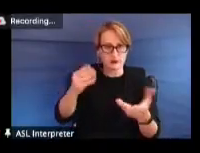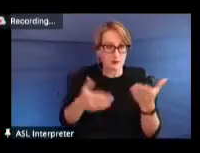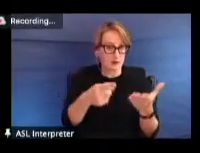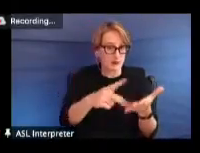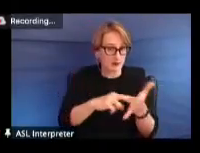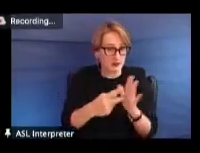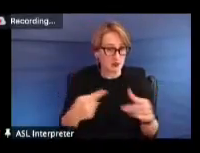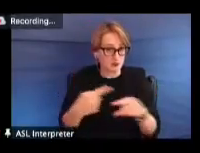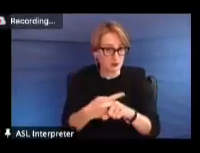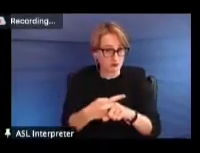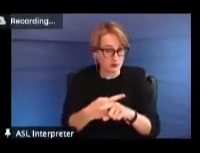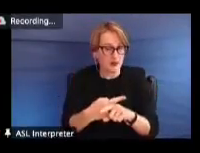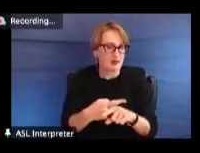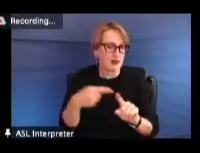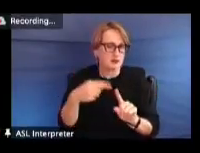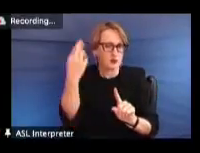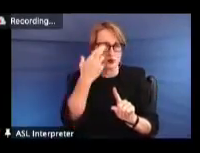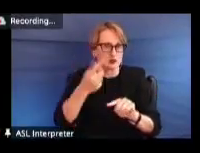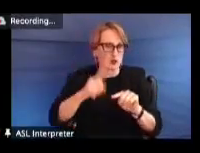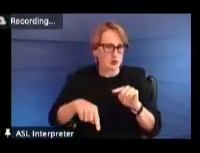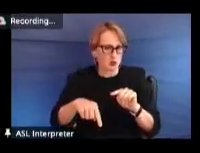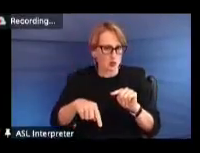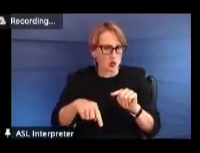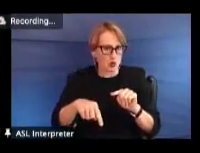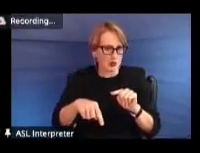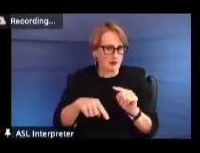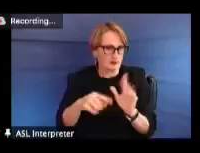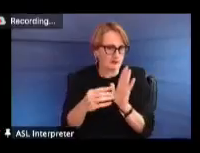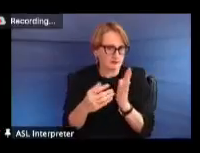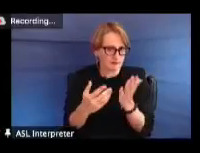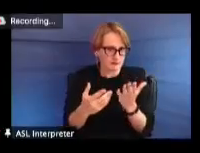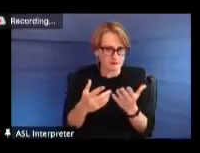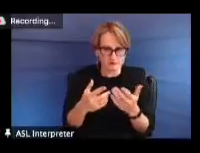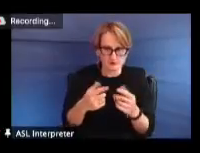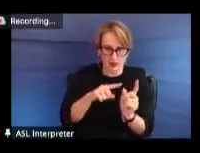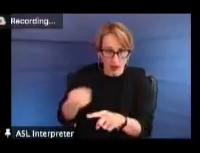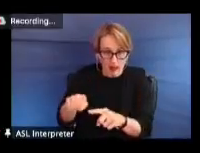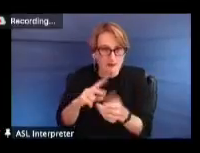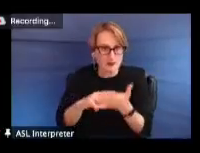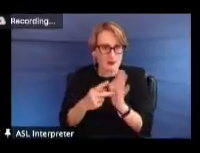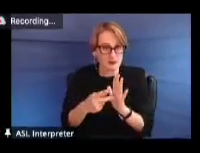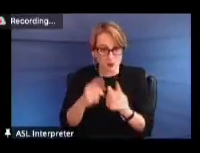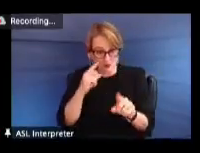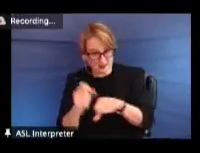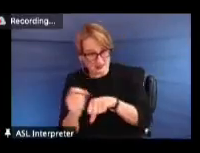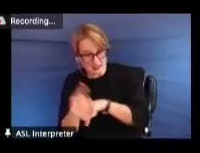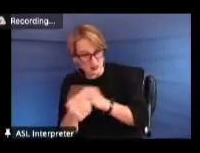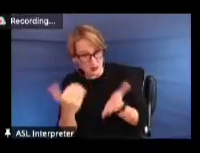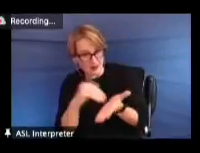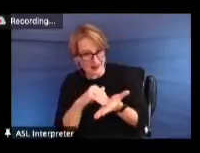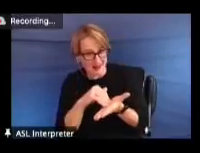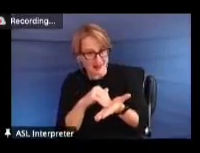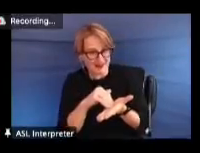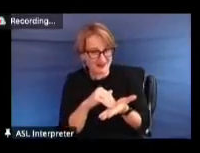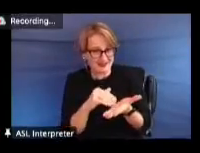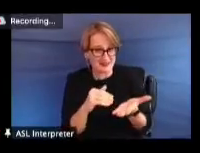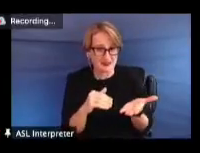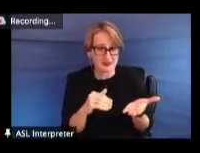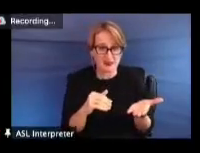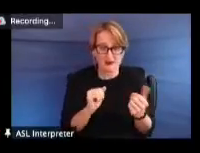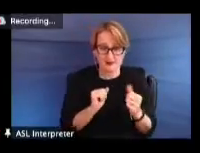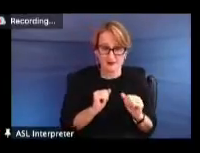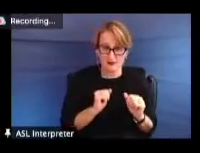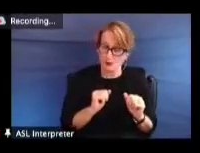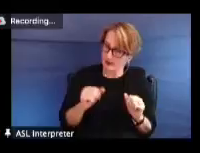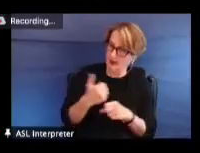go, and that's why it's not on your calendar. Well, that would certainly explain why it's not. Would you like me to send it to you again, just in?